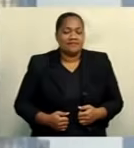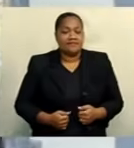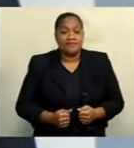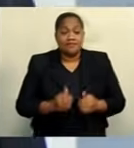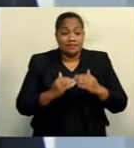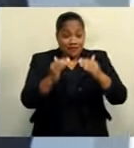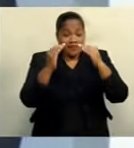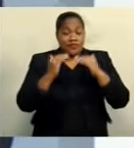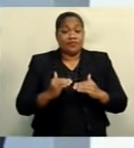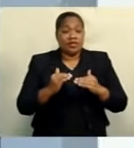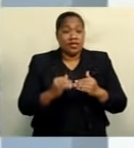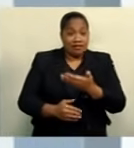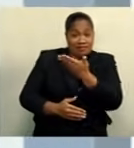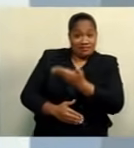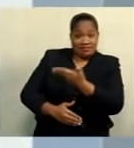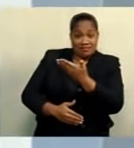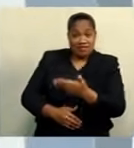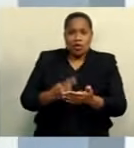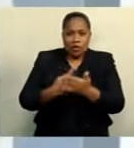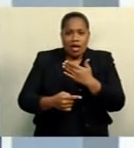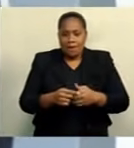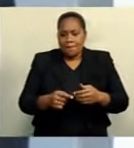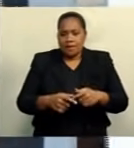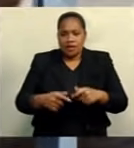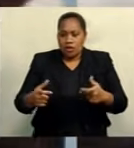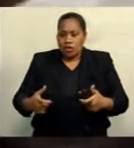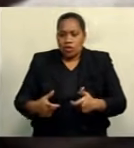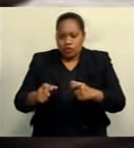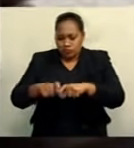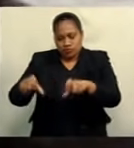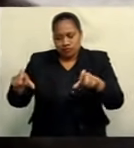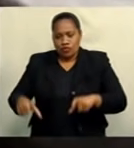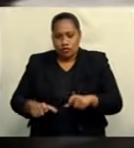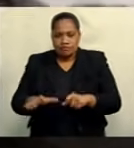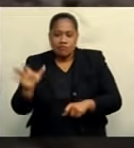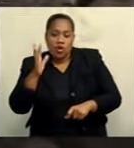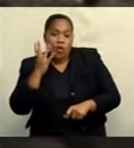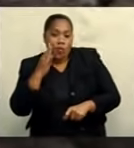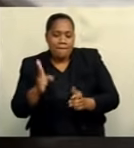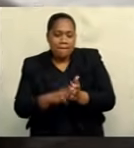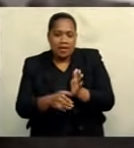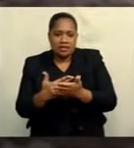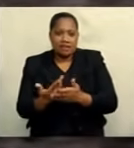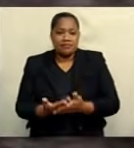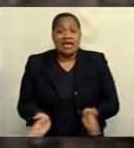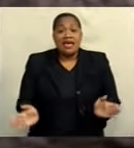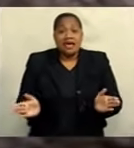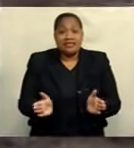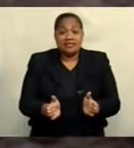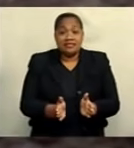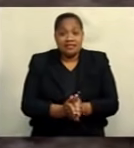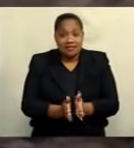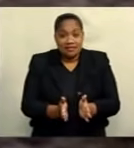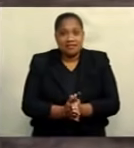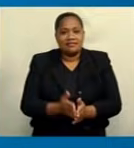Up ahead, Bulitavu Seat Challenge case to be heard on Monday. And fur seal spotted in Benga.